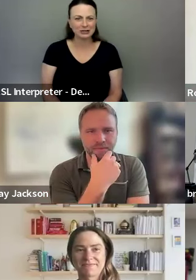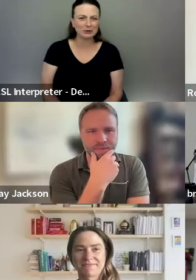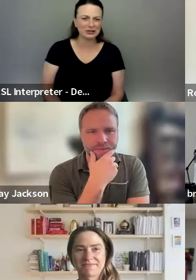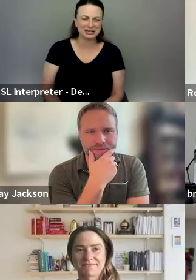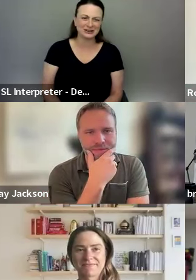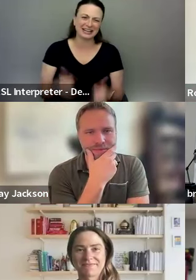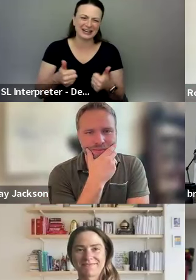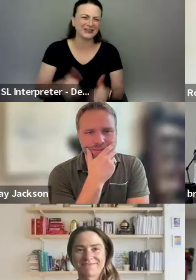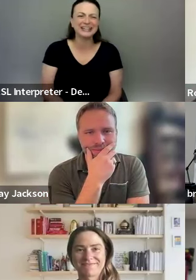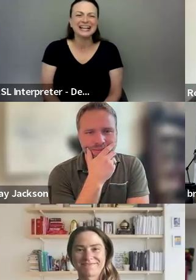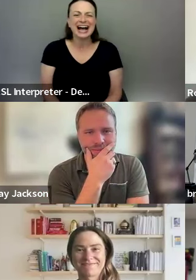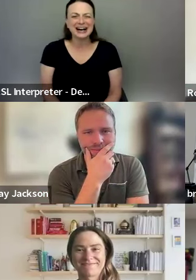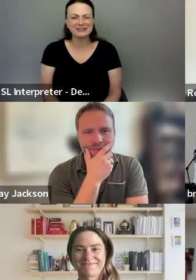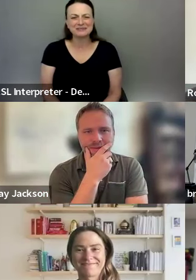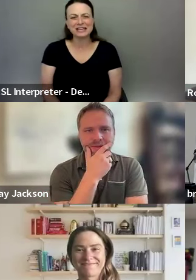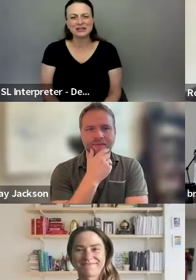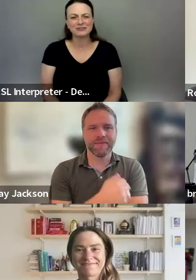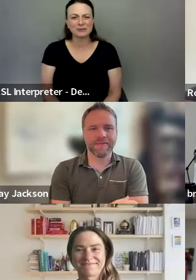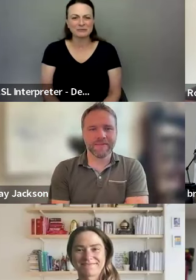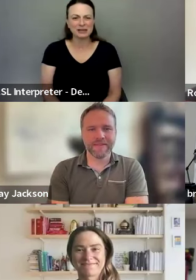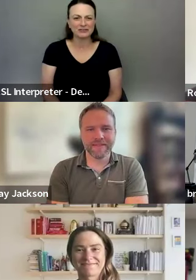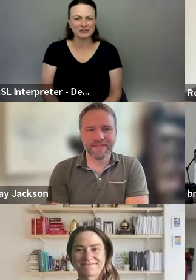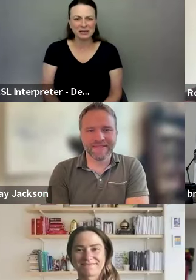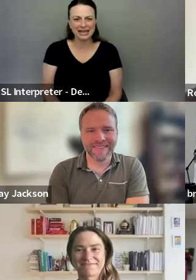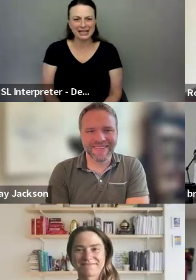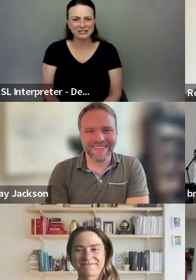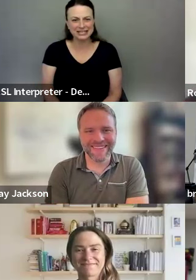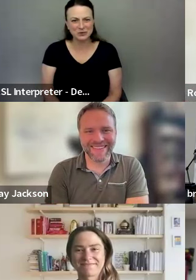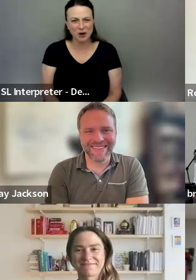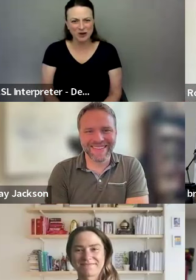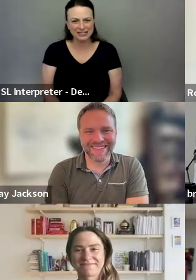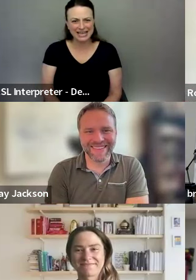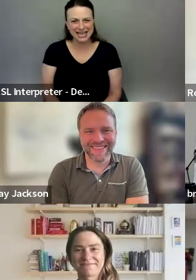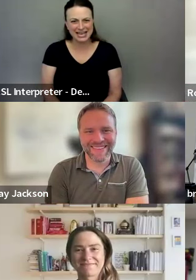Sorry, interpreters, I know you gotta go. Thank you for everybody being involved in the meeting. Good to